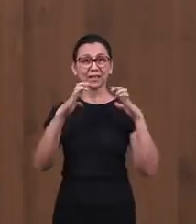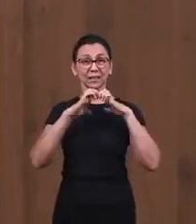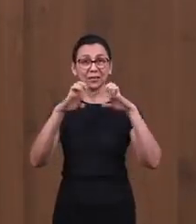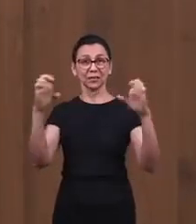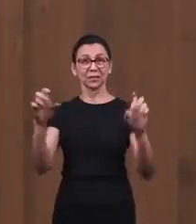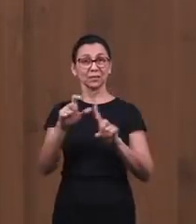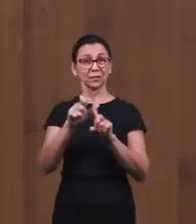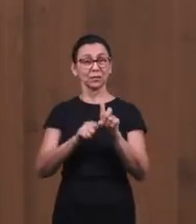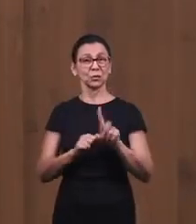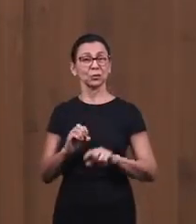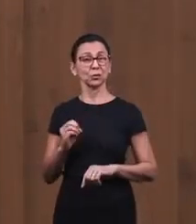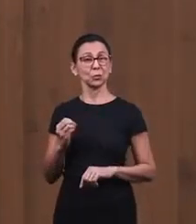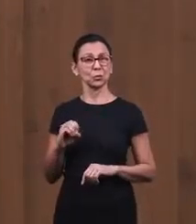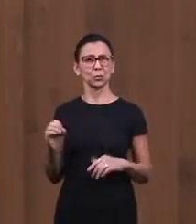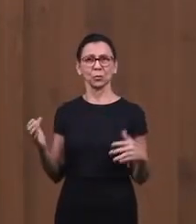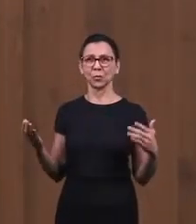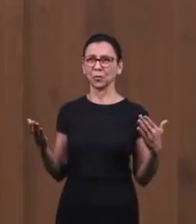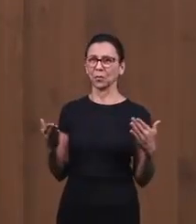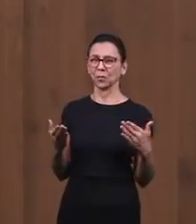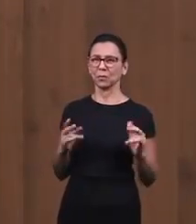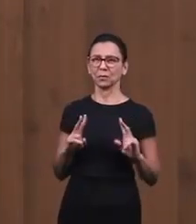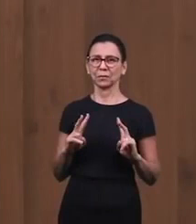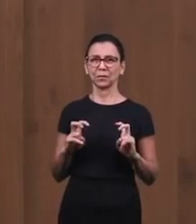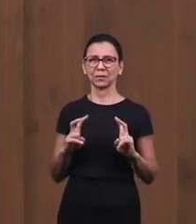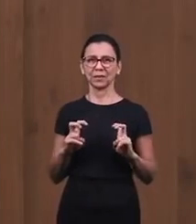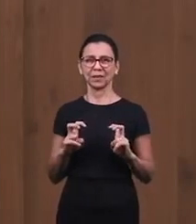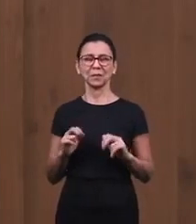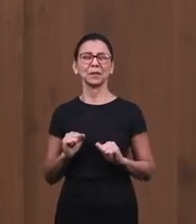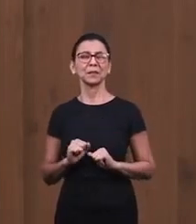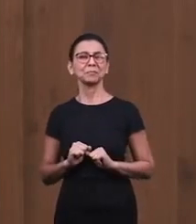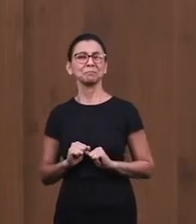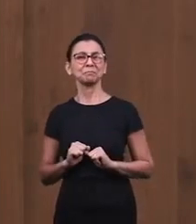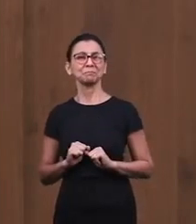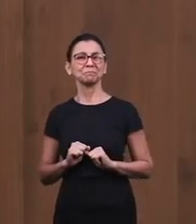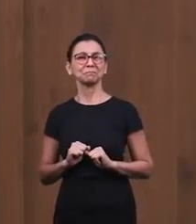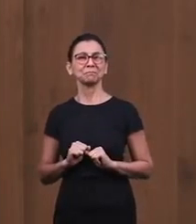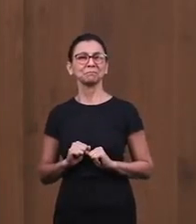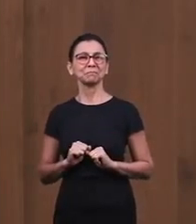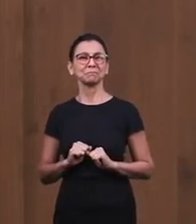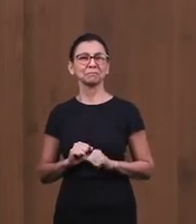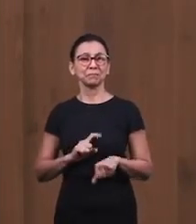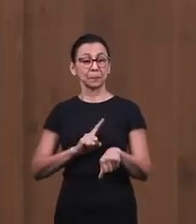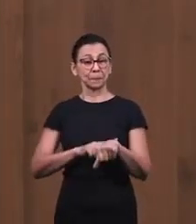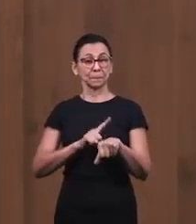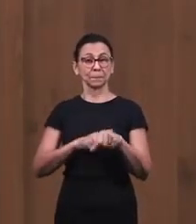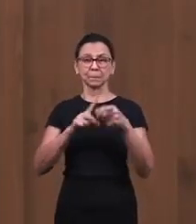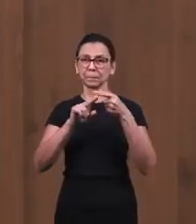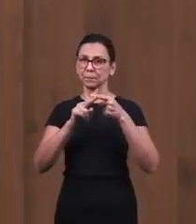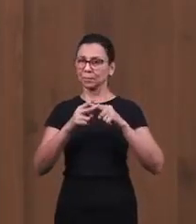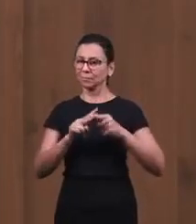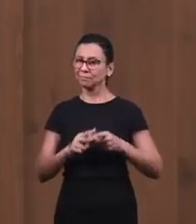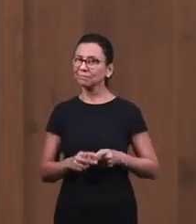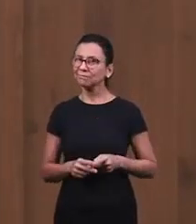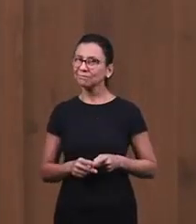our evangelization of the month of October. And today the theme is time of restoration.